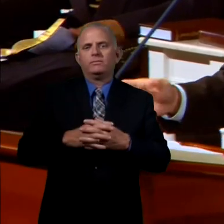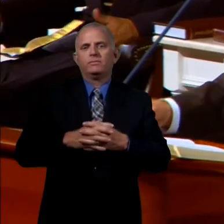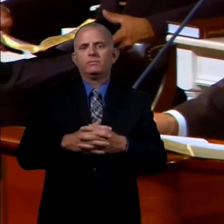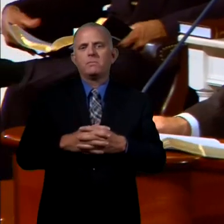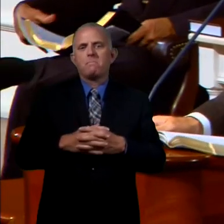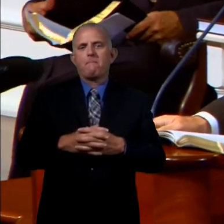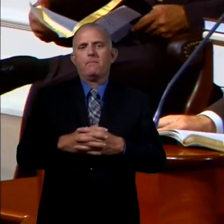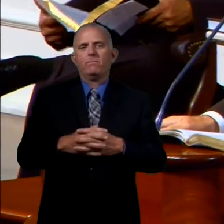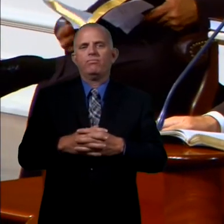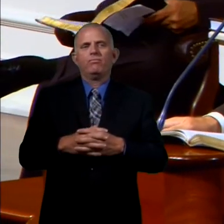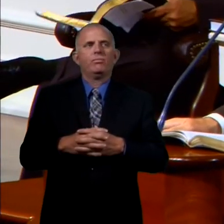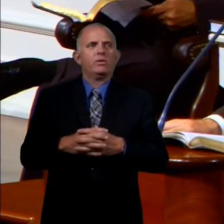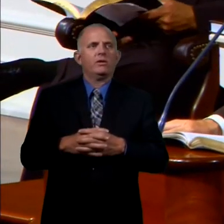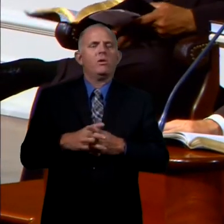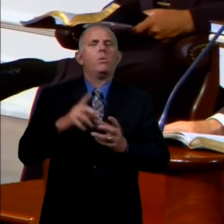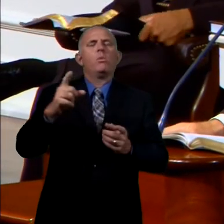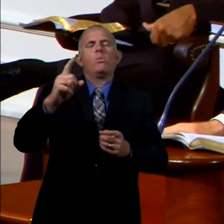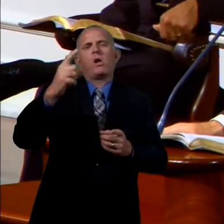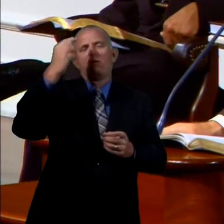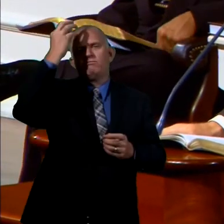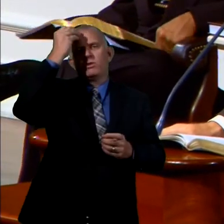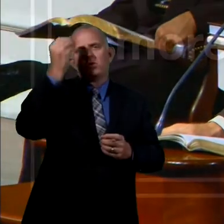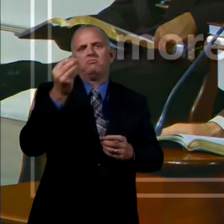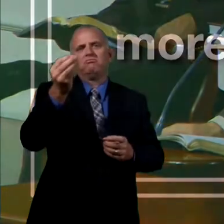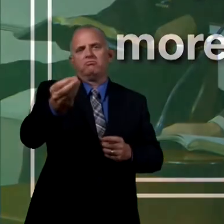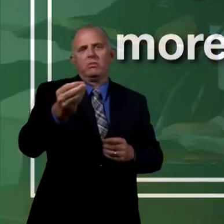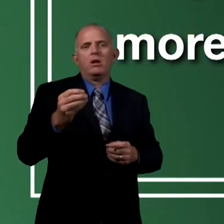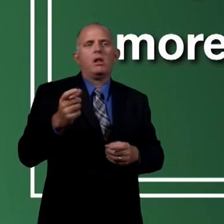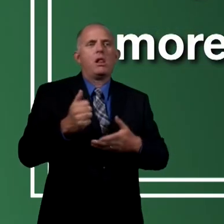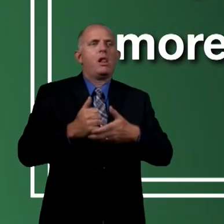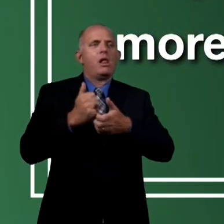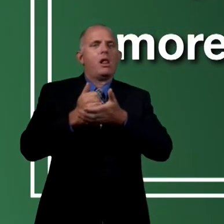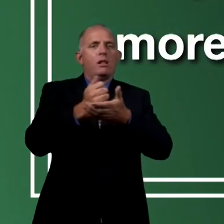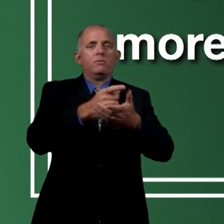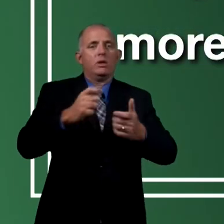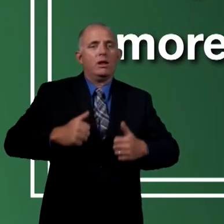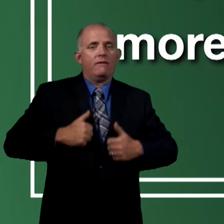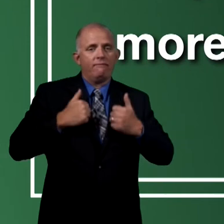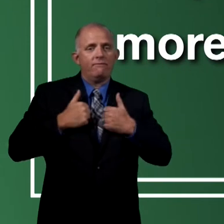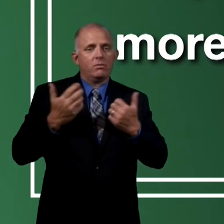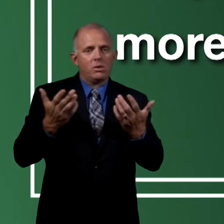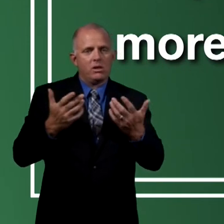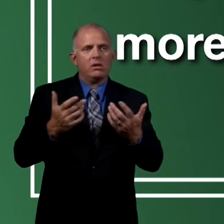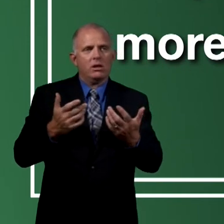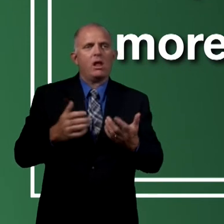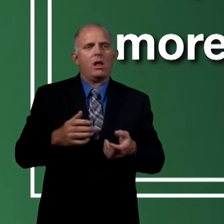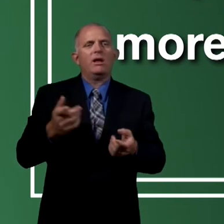So just a thought, if you live a life of helping others, expect more interruptions, not less.